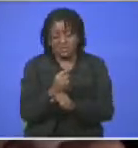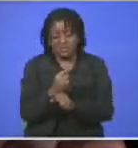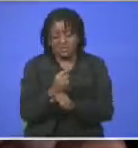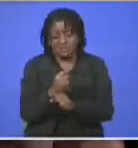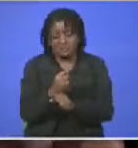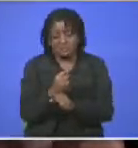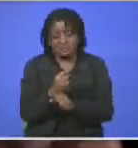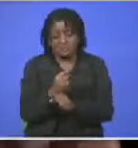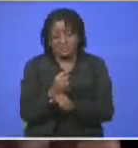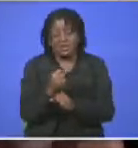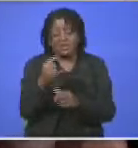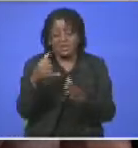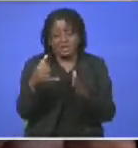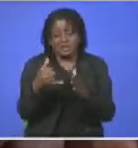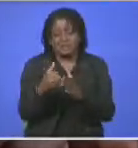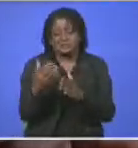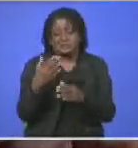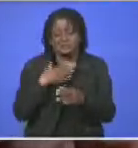portfolio. The former minister